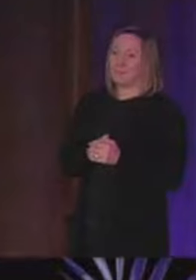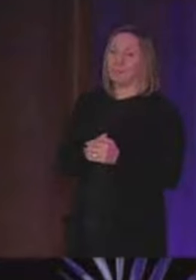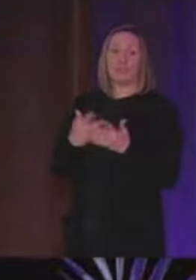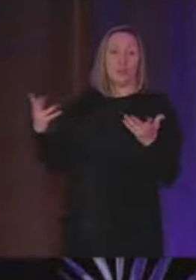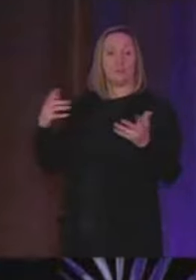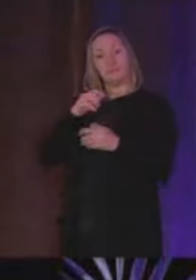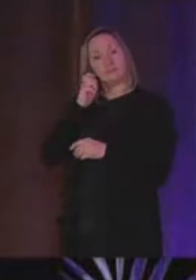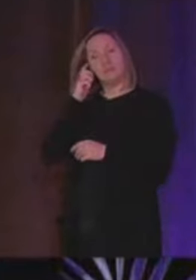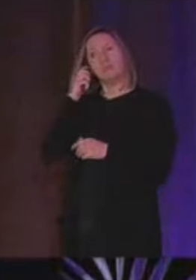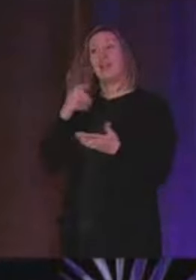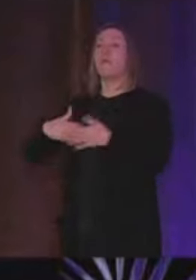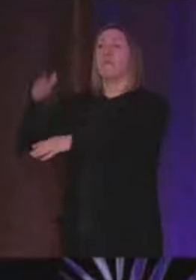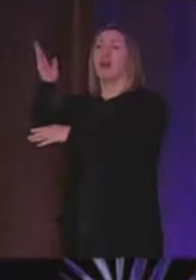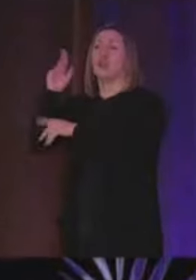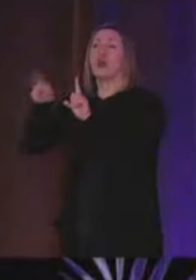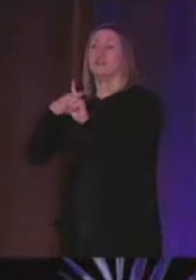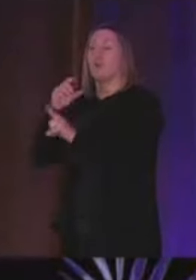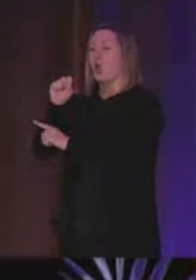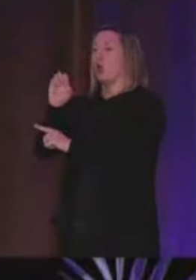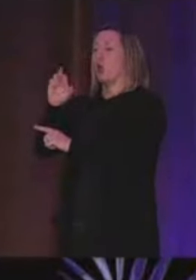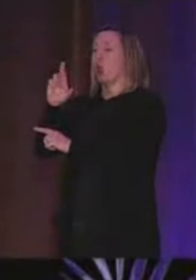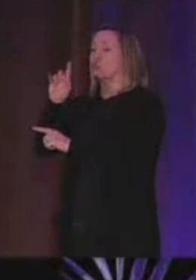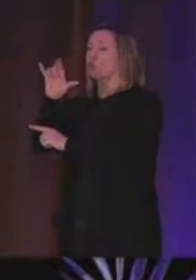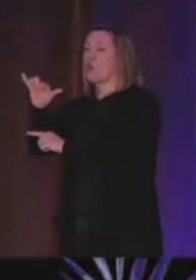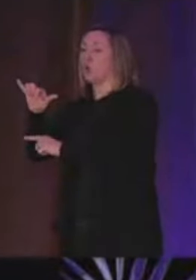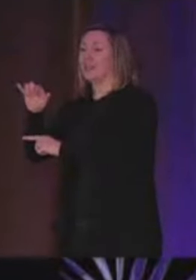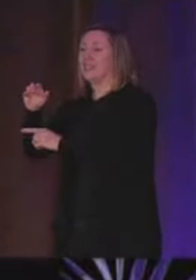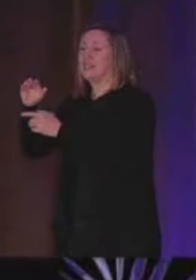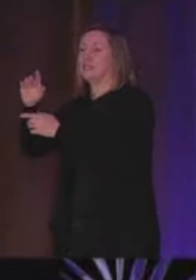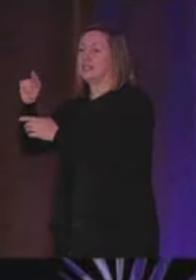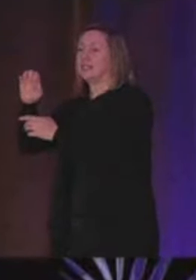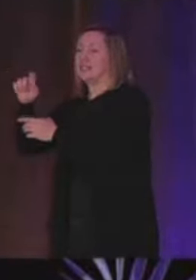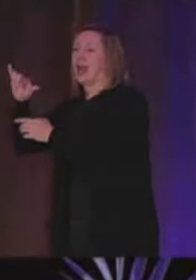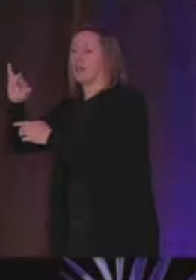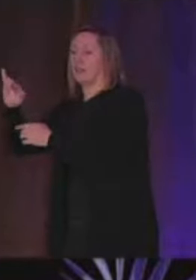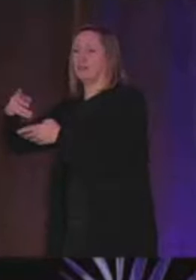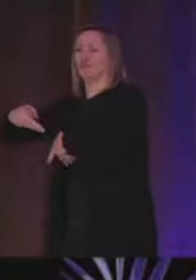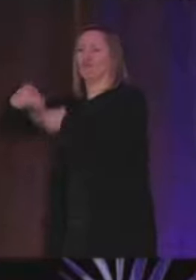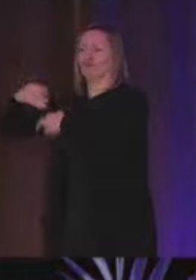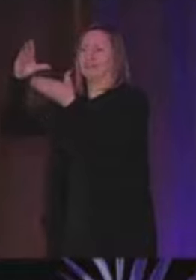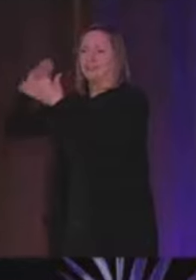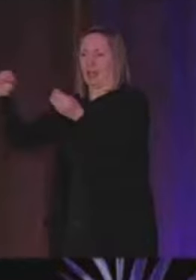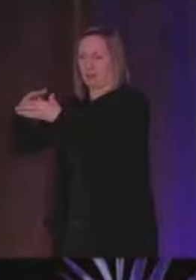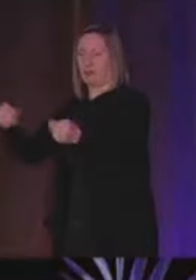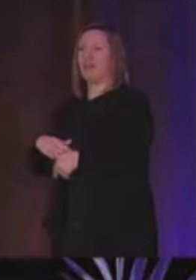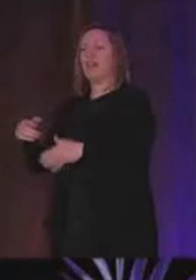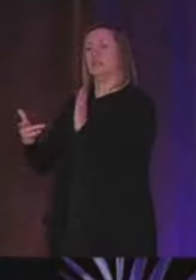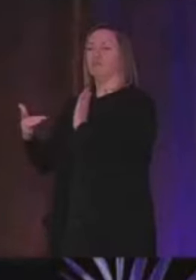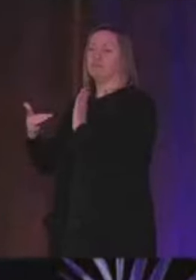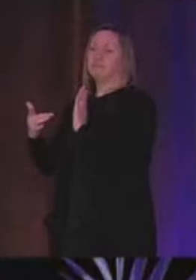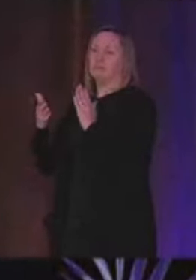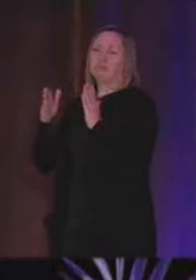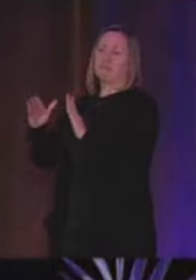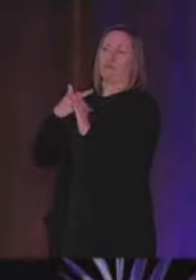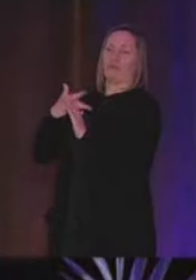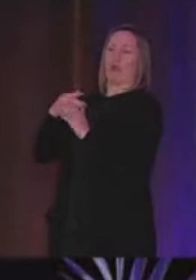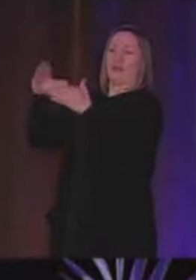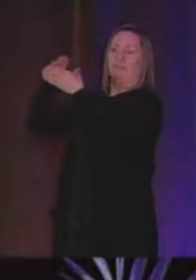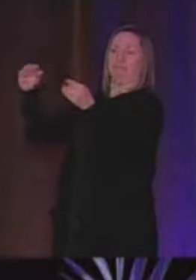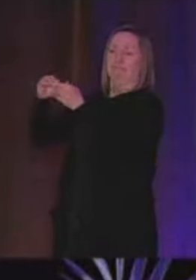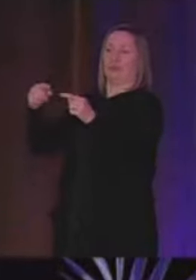So my talk is about scrollytelling. Scrollytelling is a storytelling technique where the narrative is conveyed through